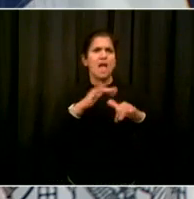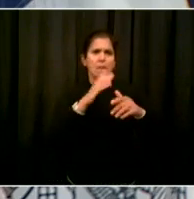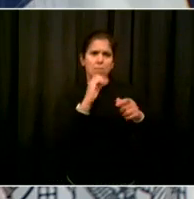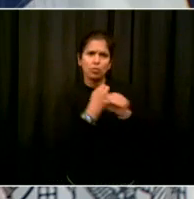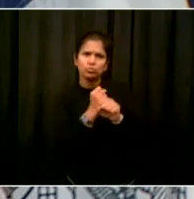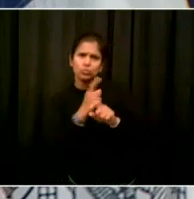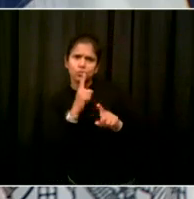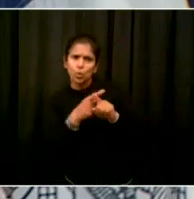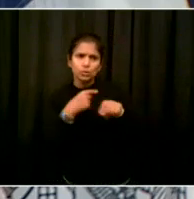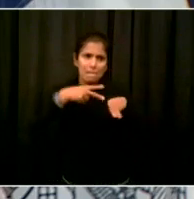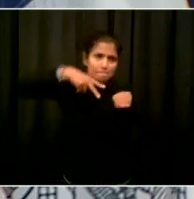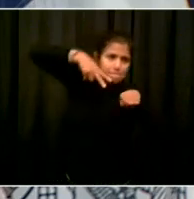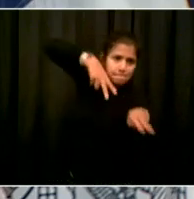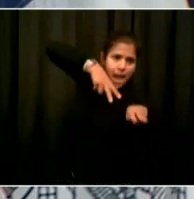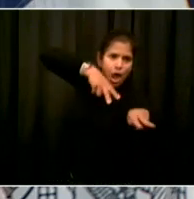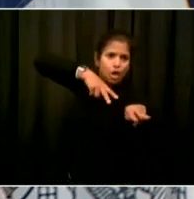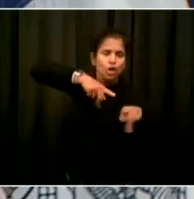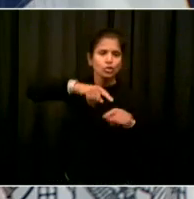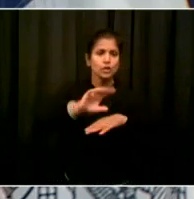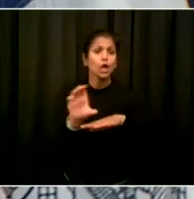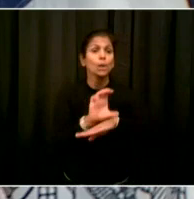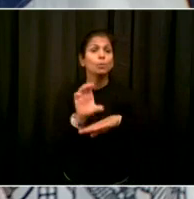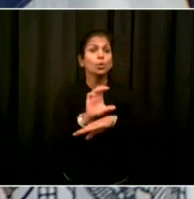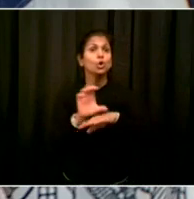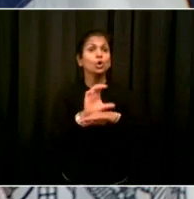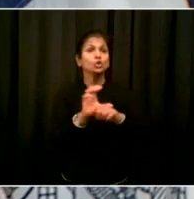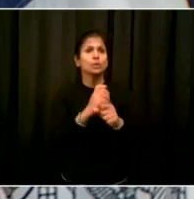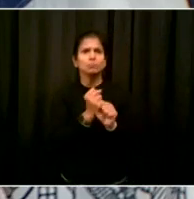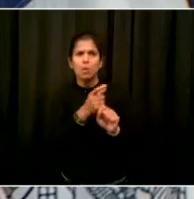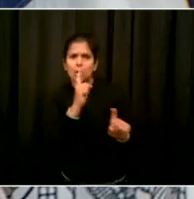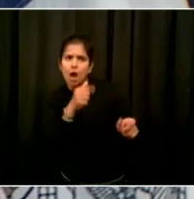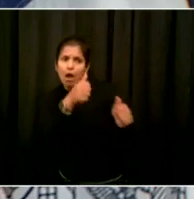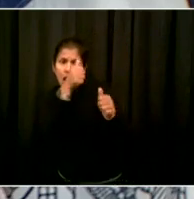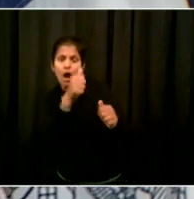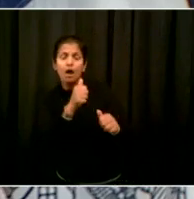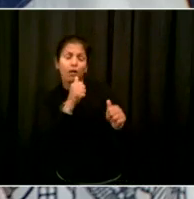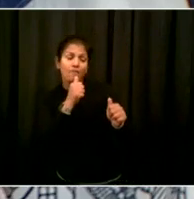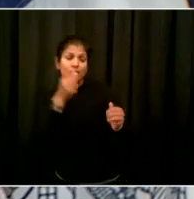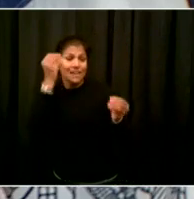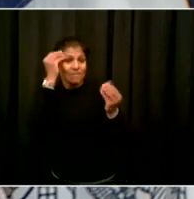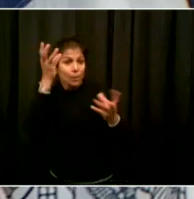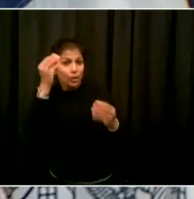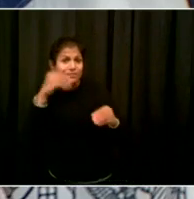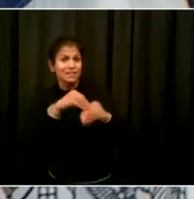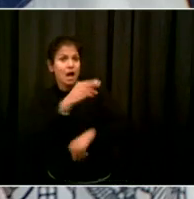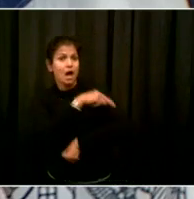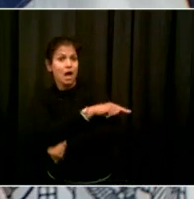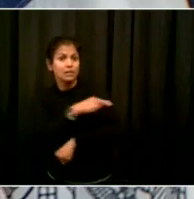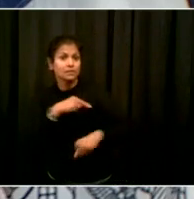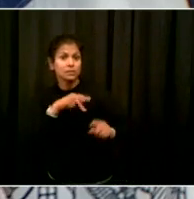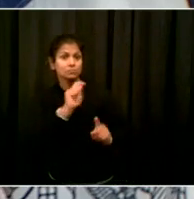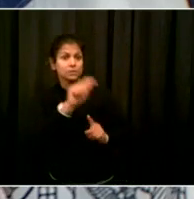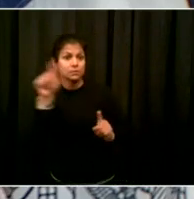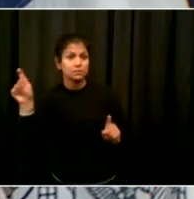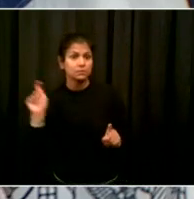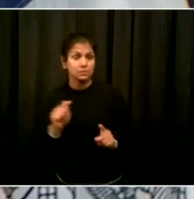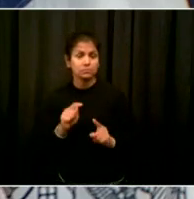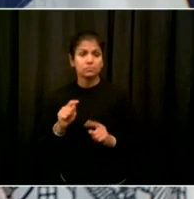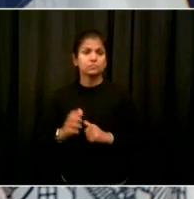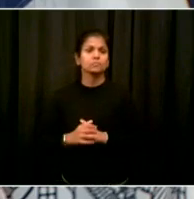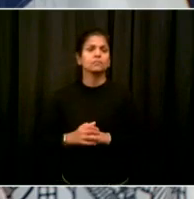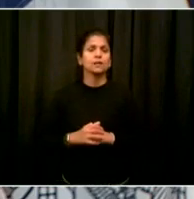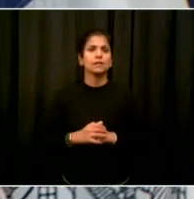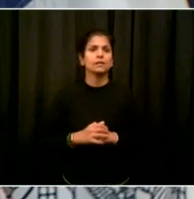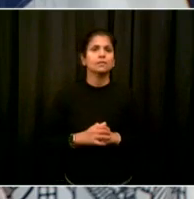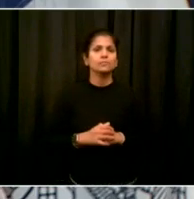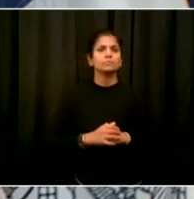the private hospitals. But it's a really important question. And while we're all focused on a host of other